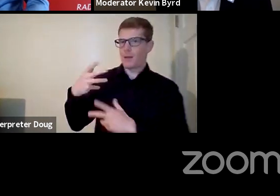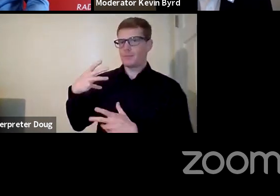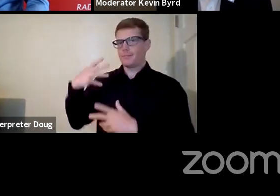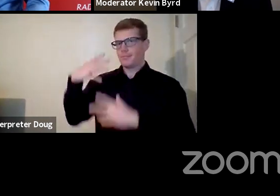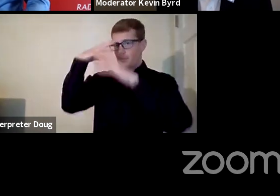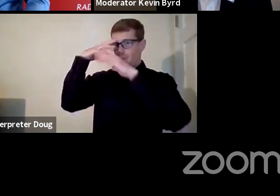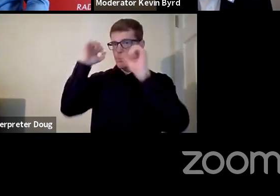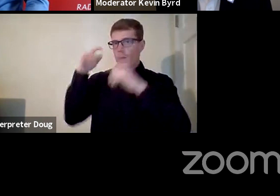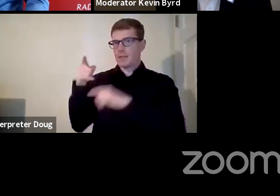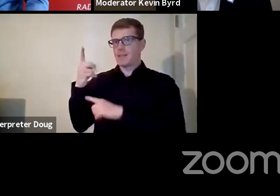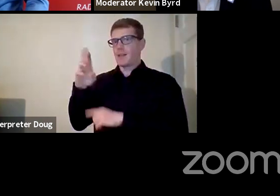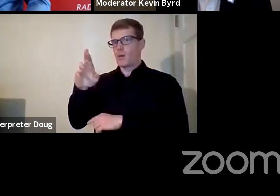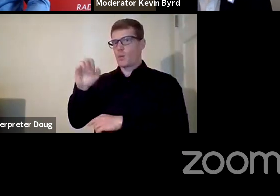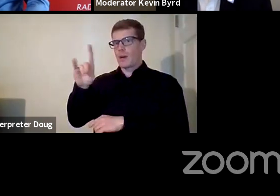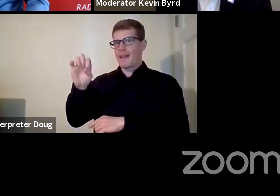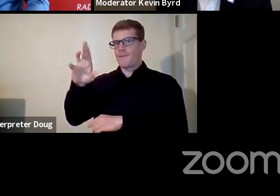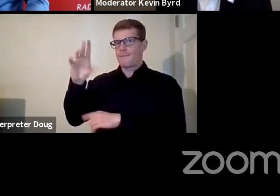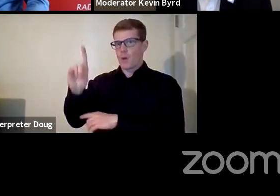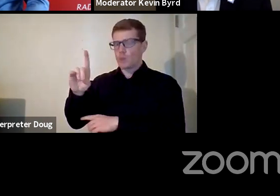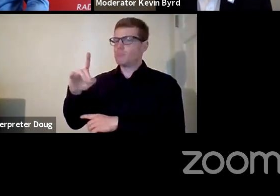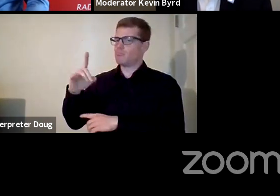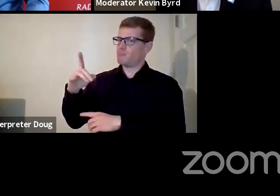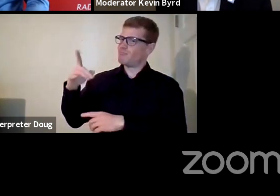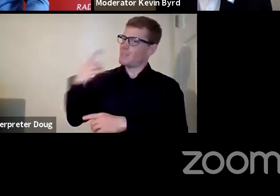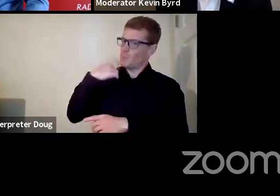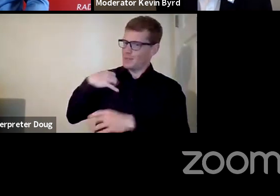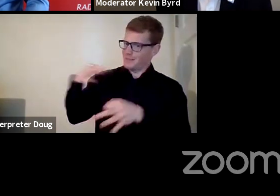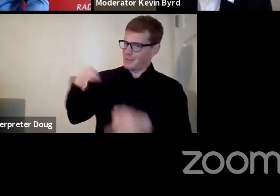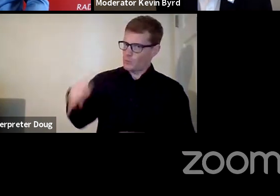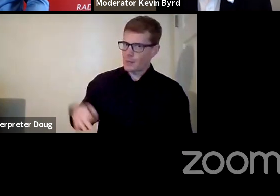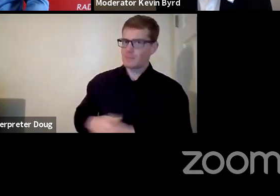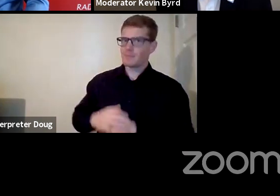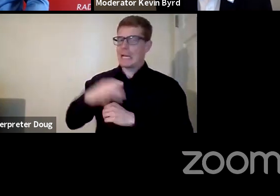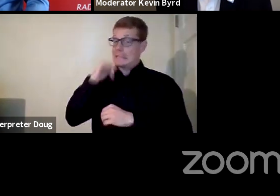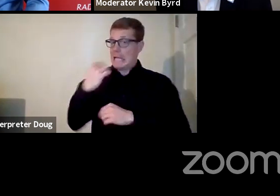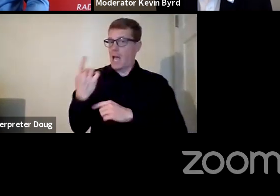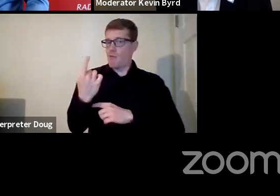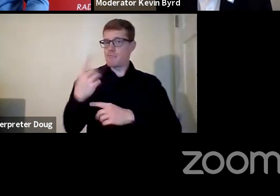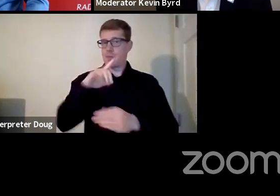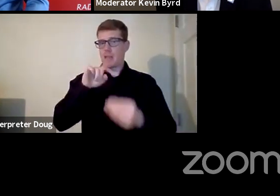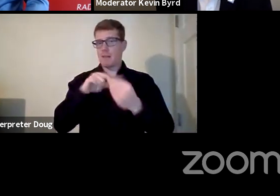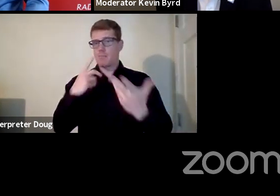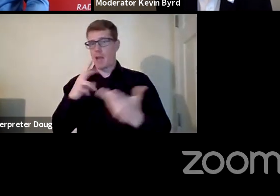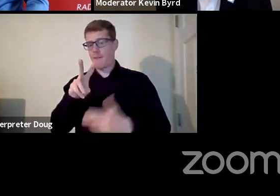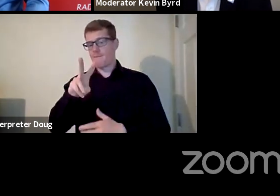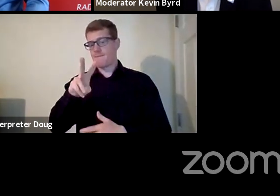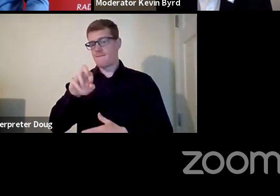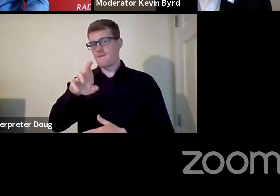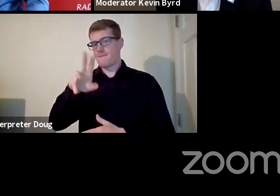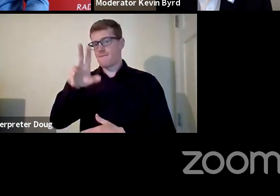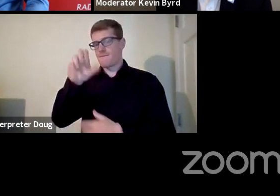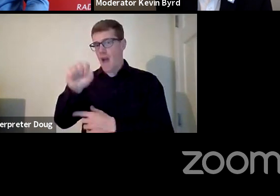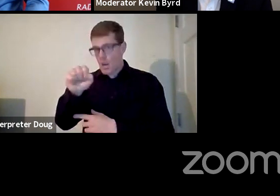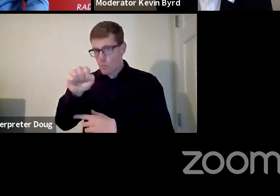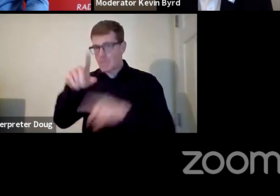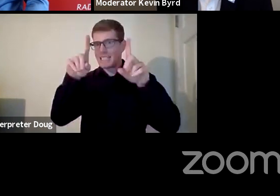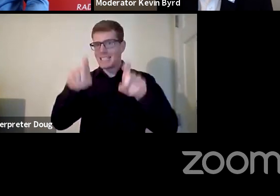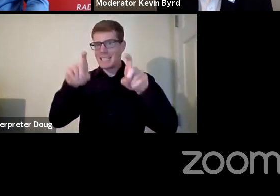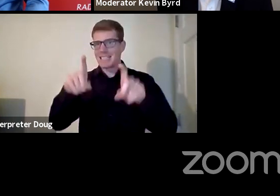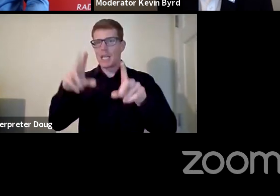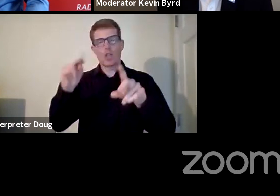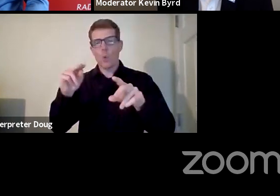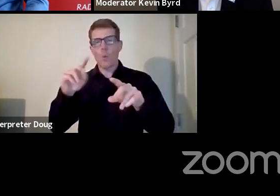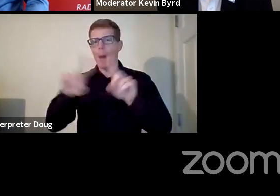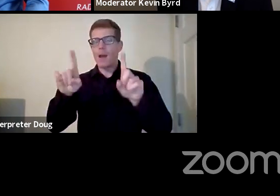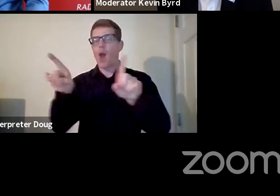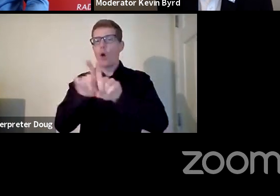comprehensive testing plan that is not just about viral testing, but will incorporate, when ready, antibody testing